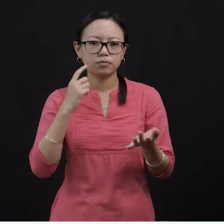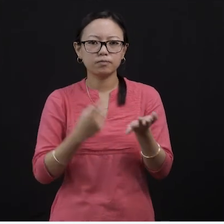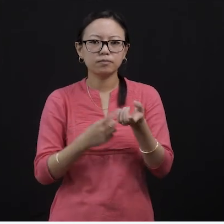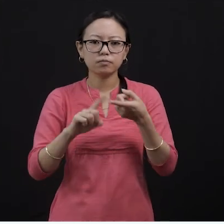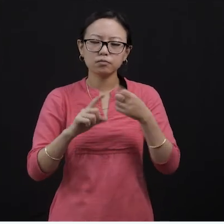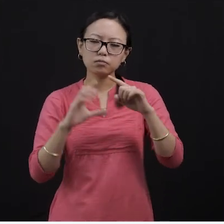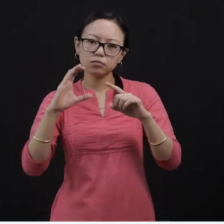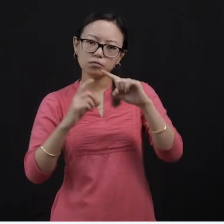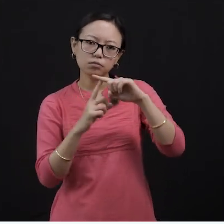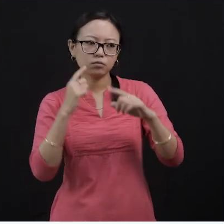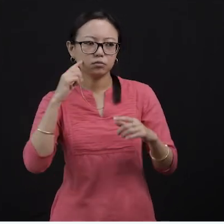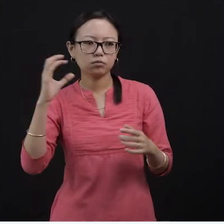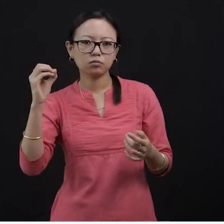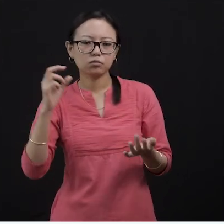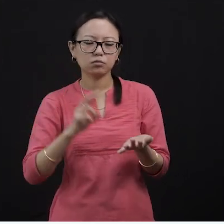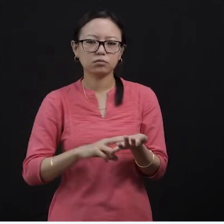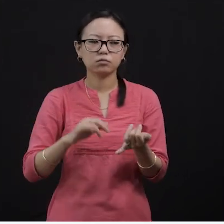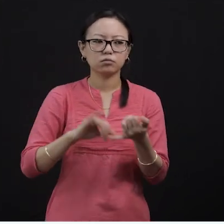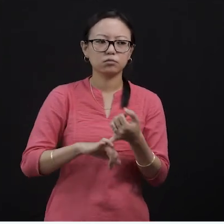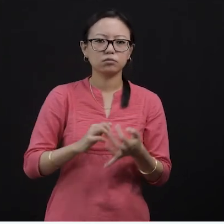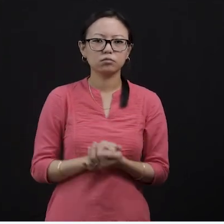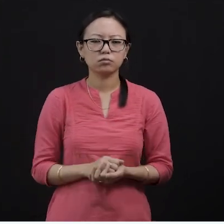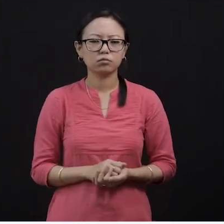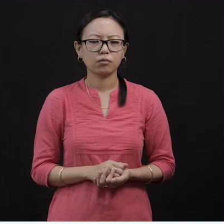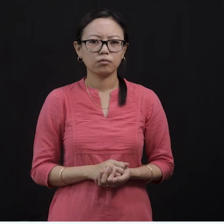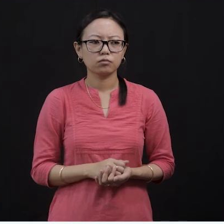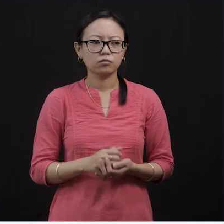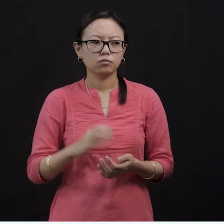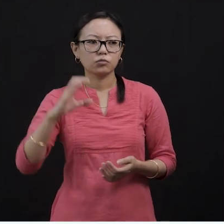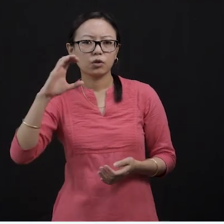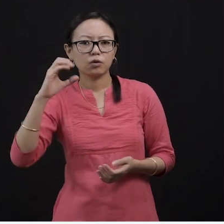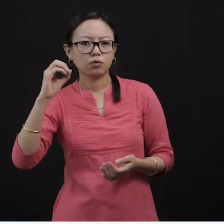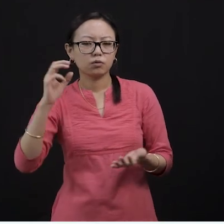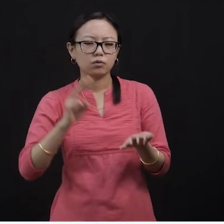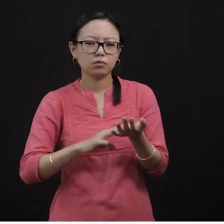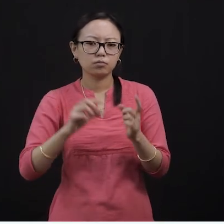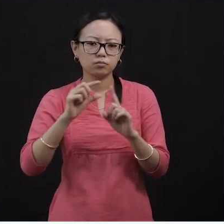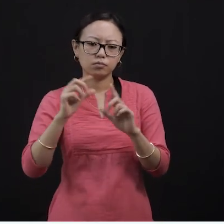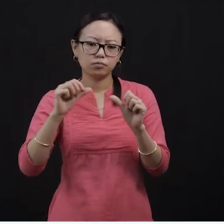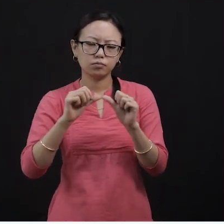So with the help of this magnet, also we can find direction. It is covered with glass.